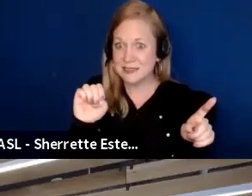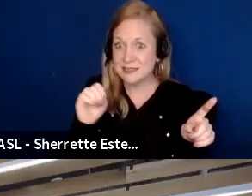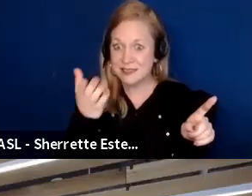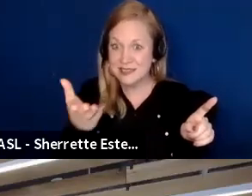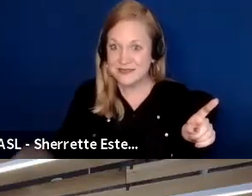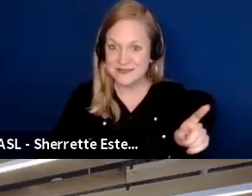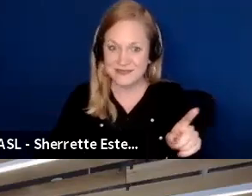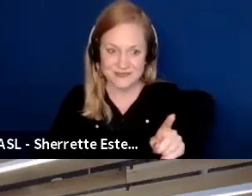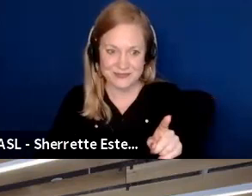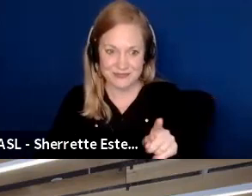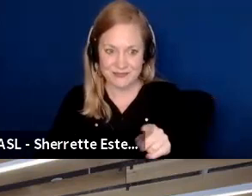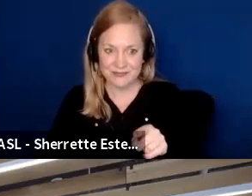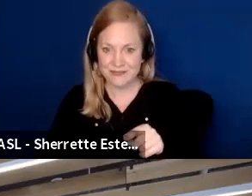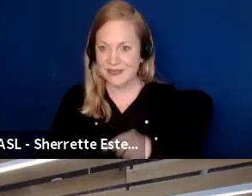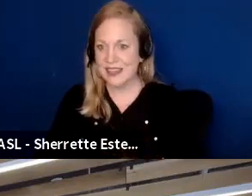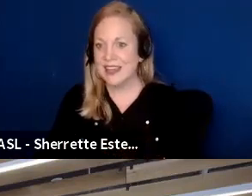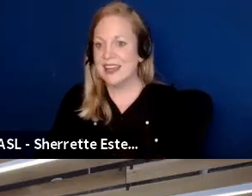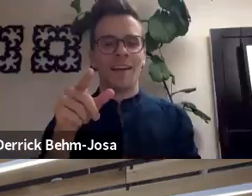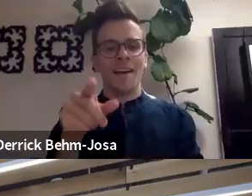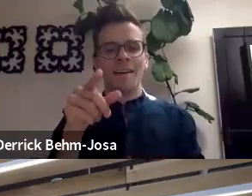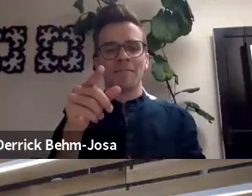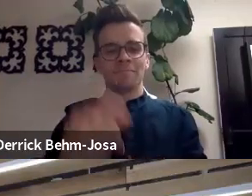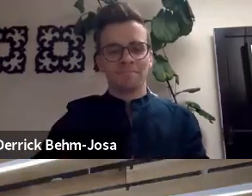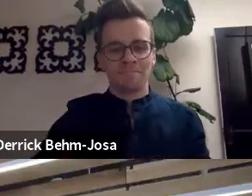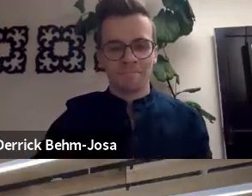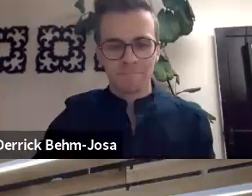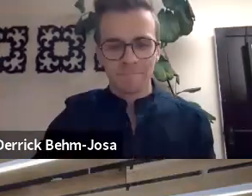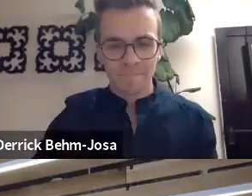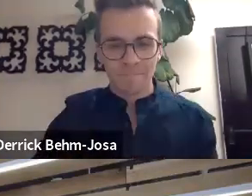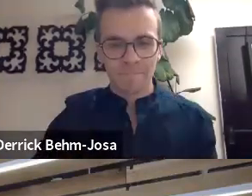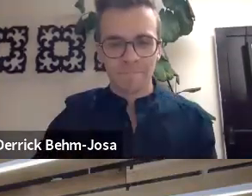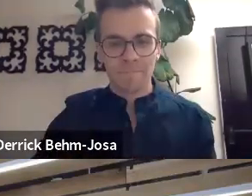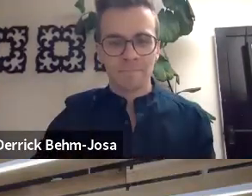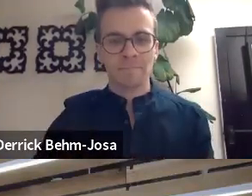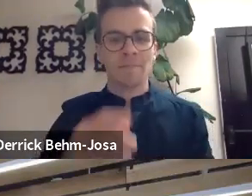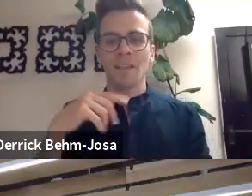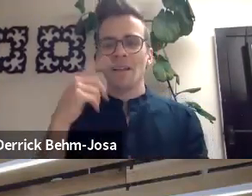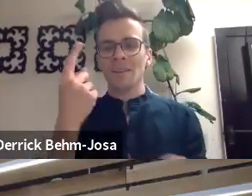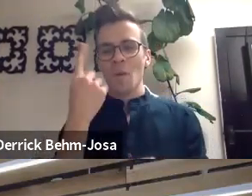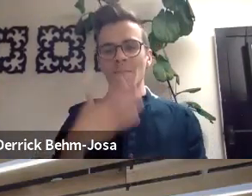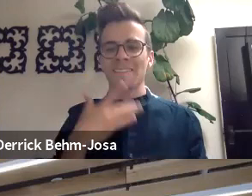had opened. So I'm going to give Derek the floor briefly. And I'll be really brief.